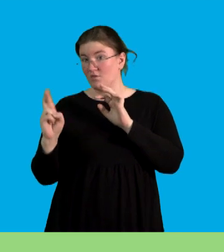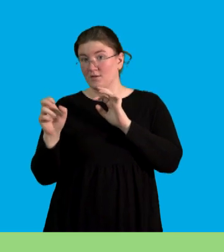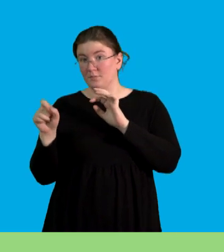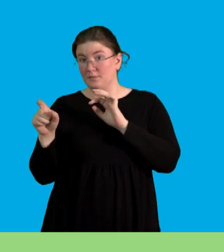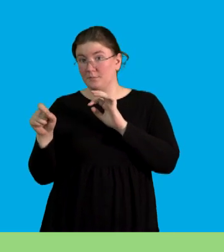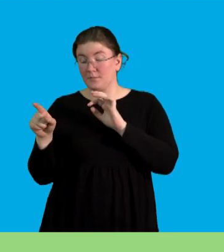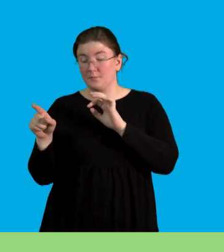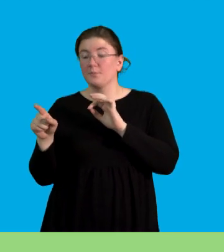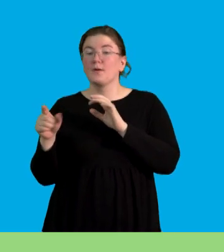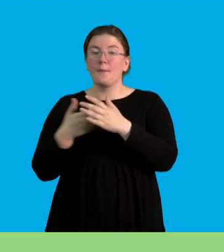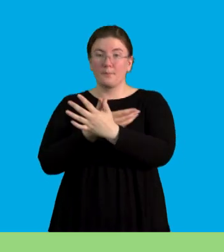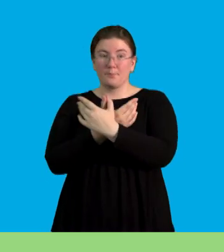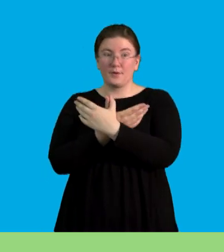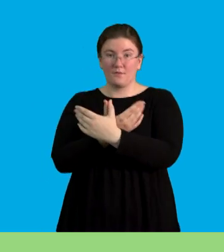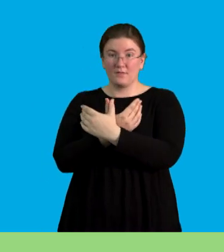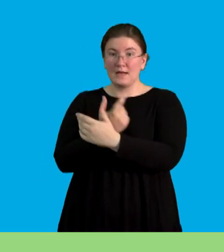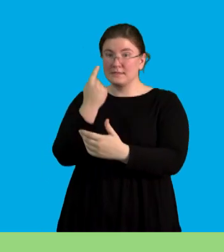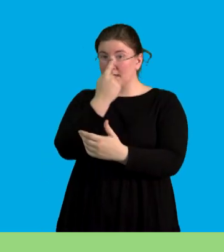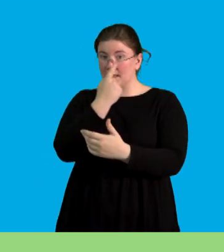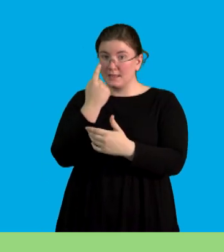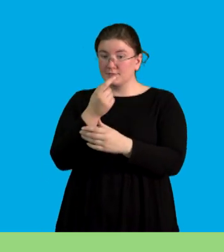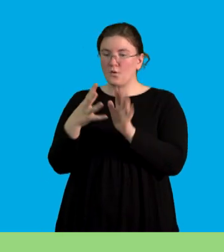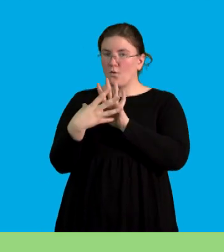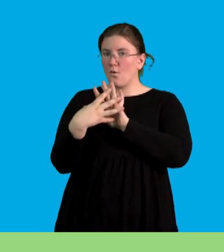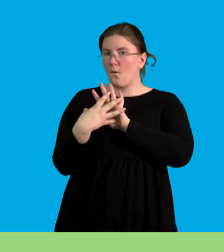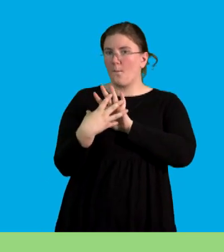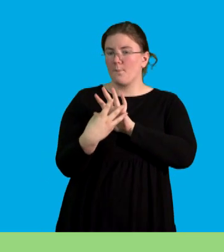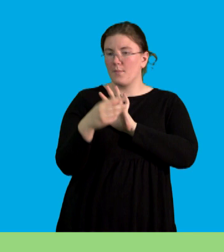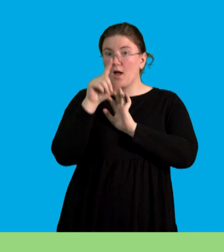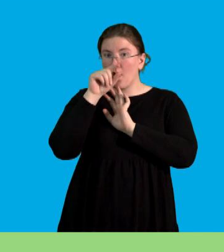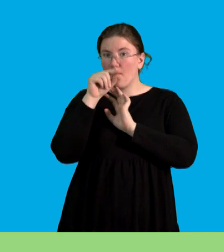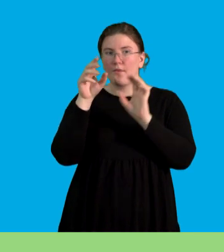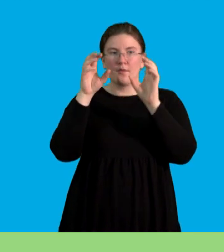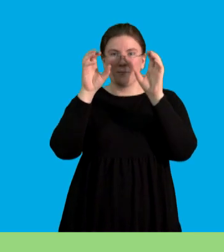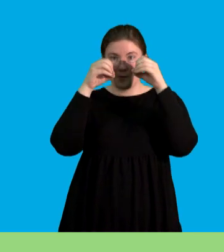owl eyes to protect themselves from predators.